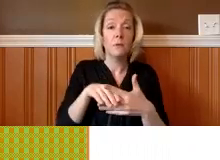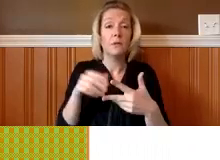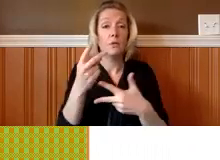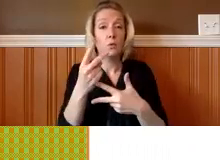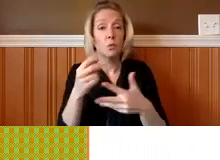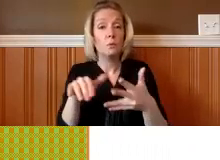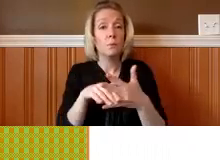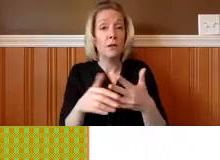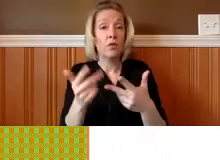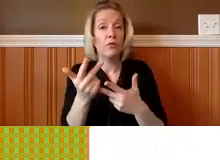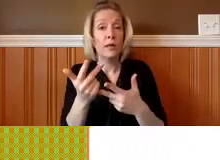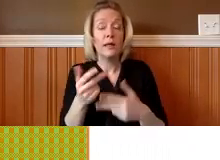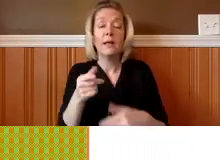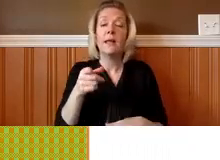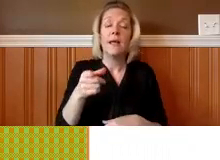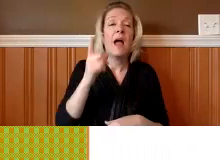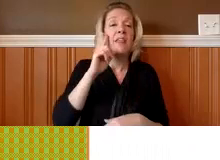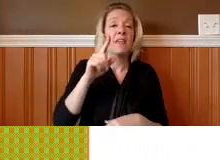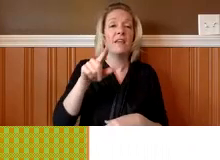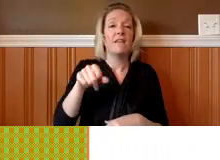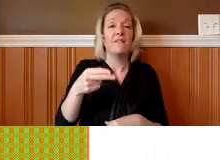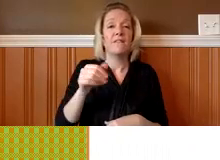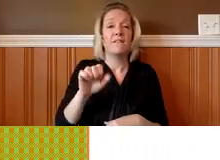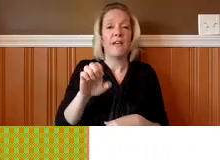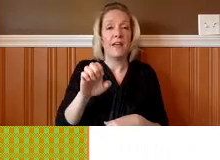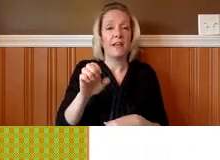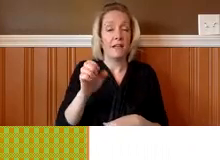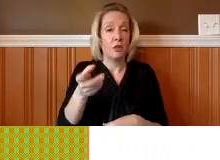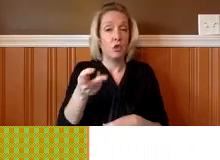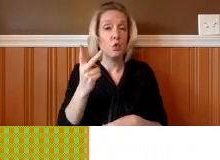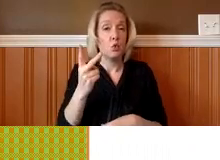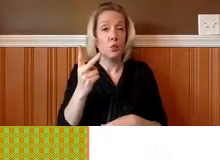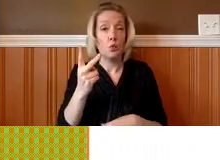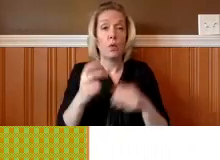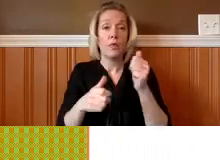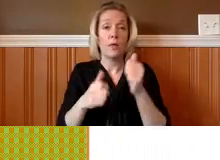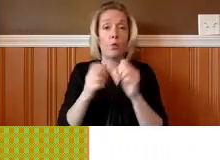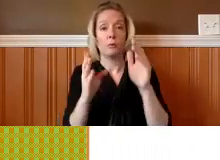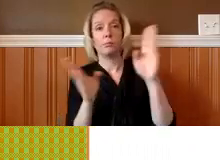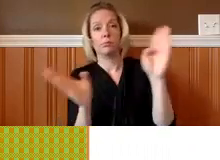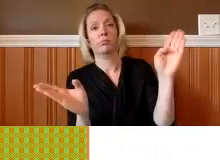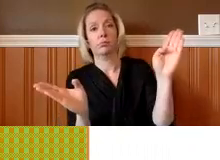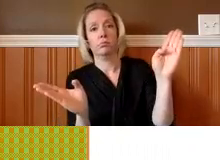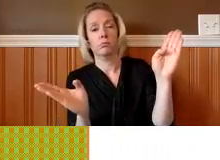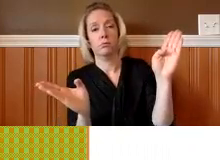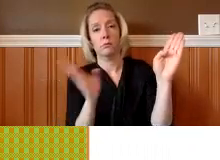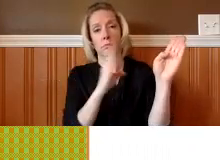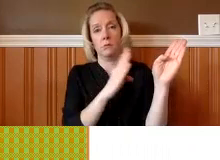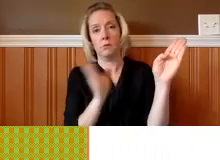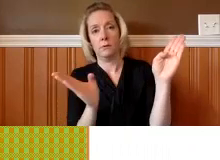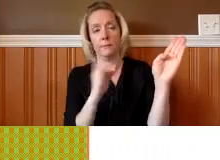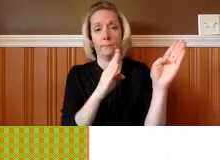phase 2 has the greatest range. As I said earlier, phase 2 has the greatest variety of ability. Our low phase